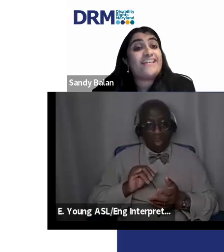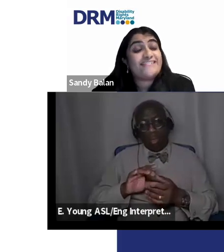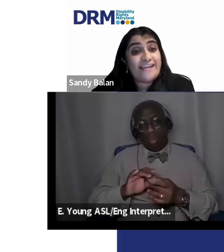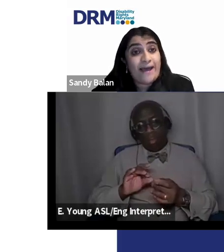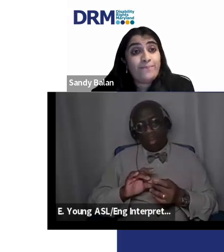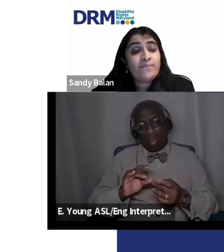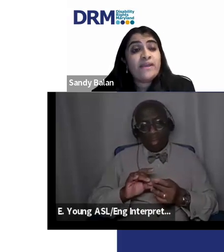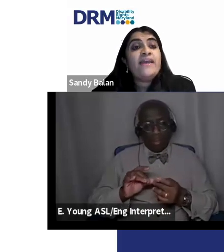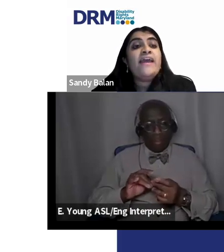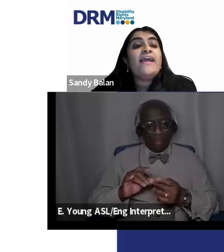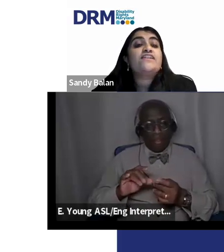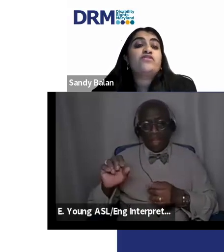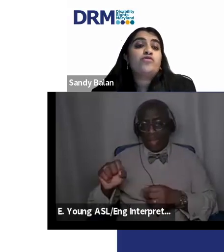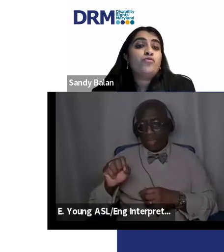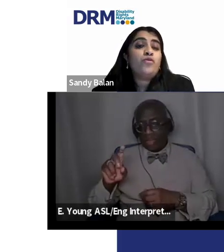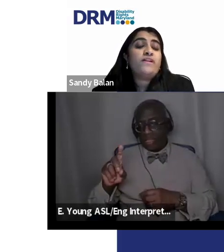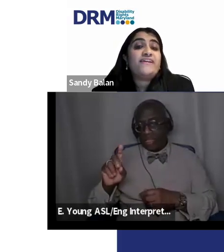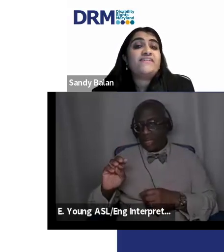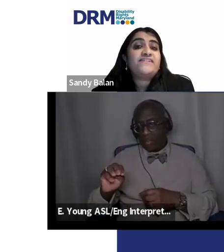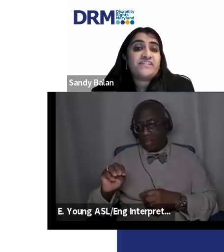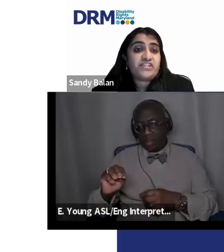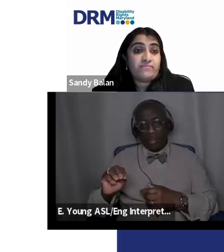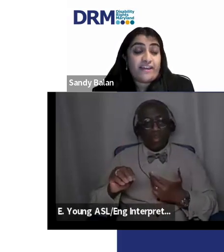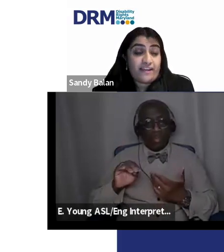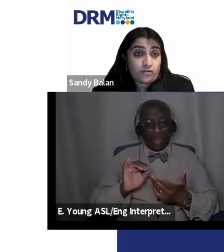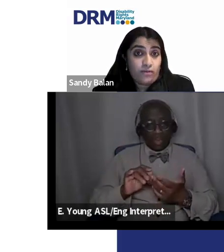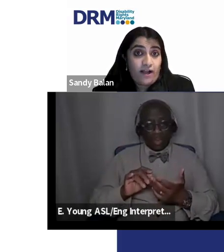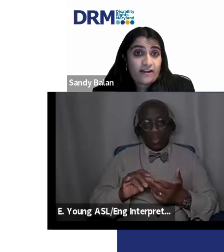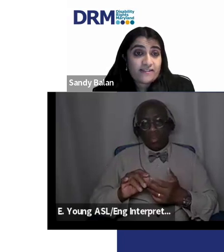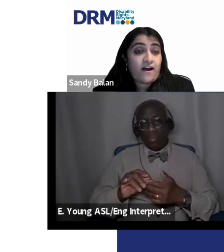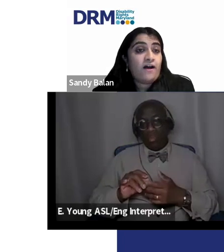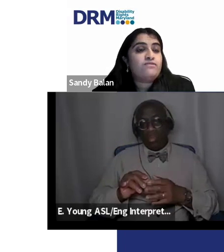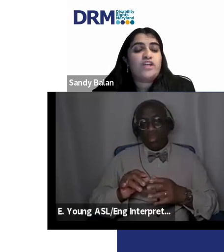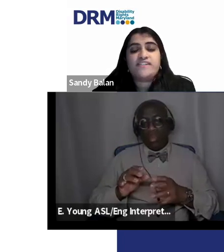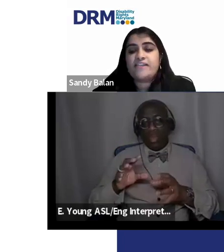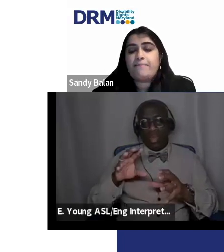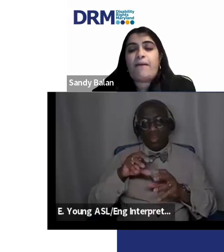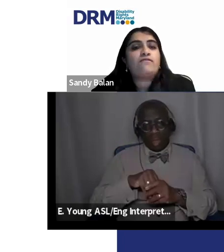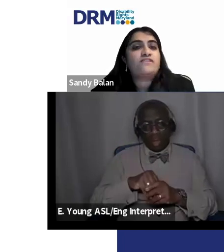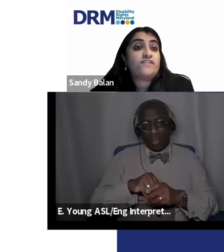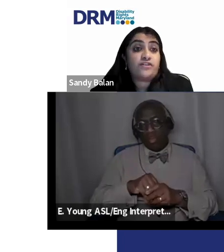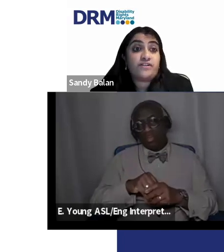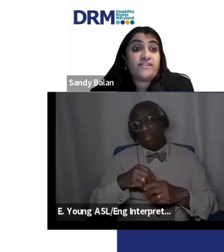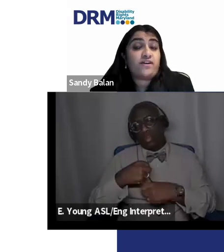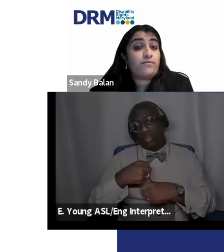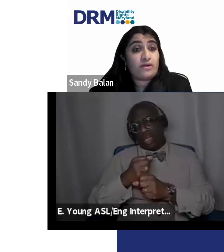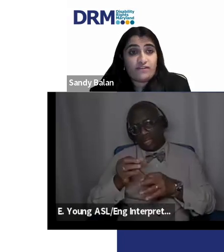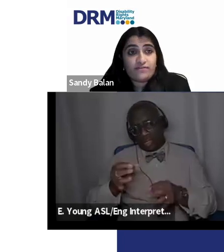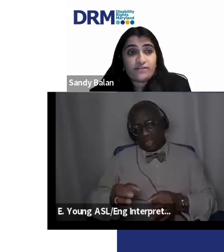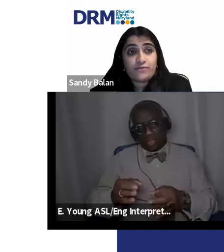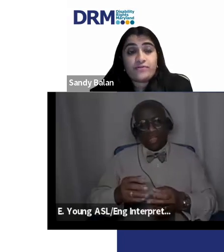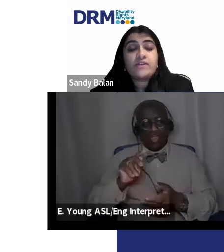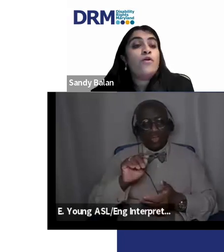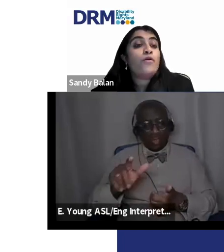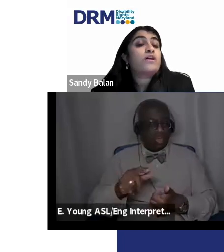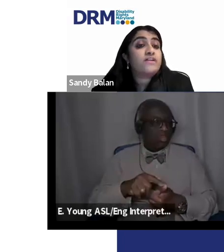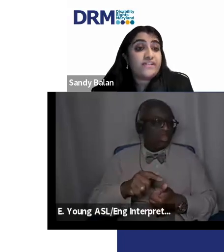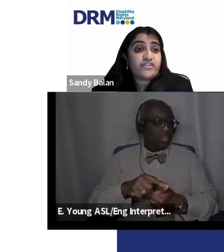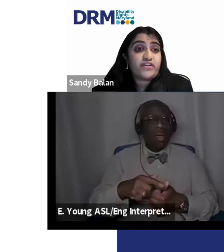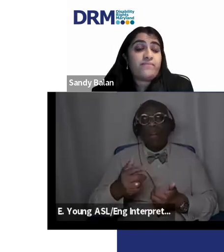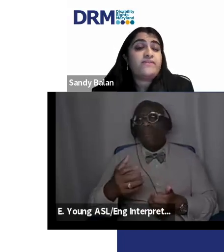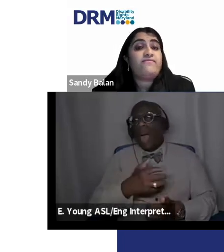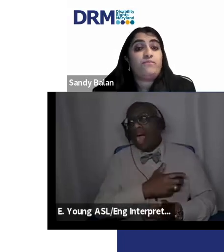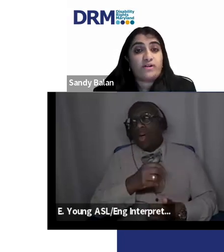on and off, SDM, is a tool in the decision-making toolbox, just like powers of attorneys are one of those tools,